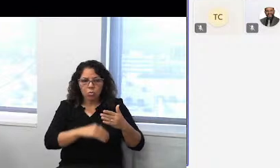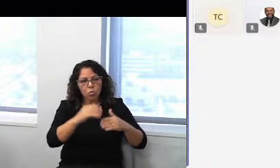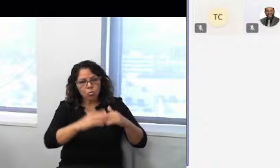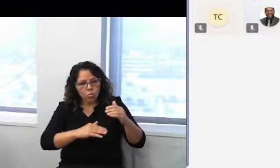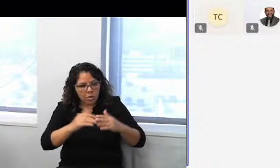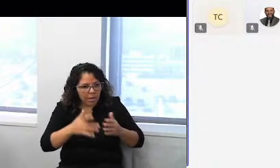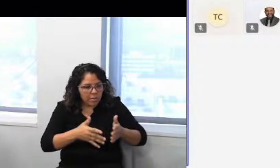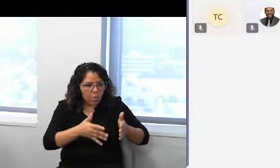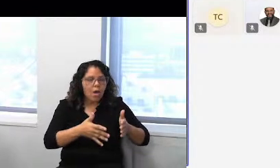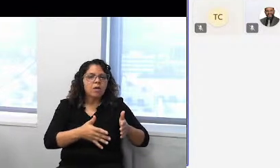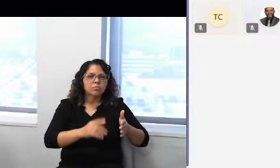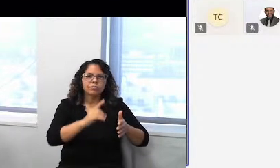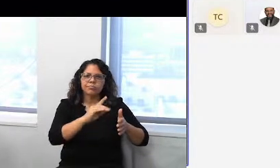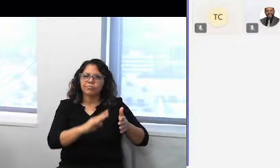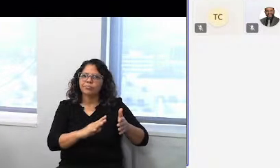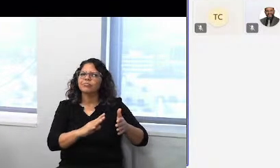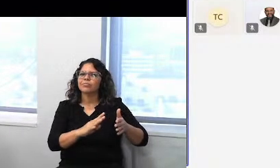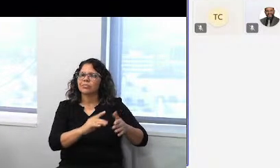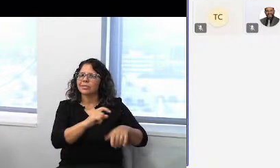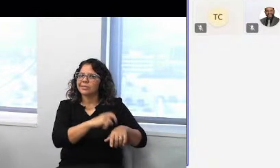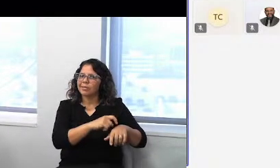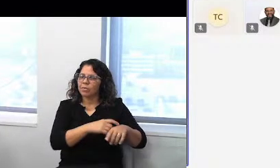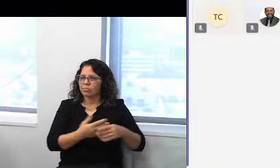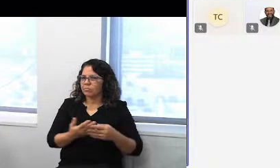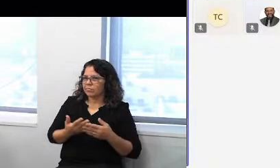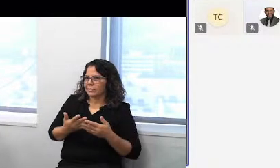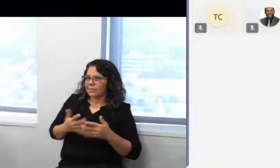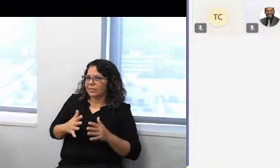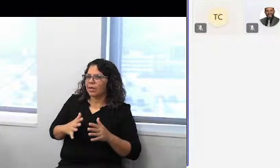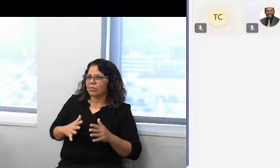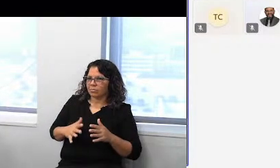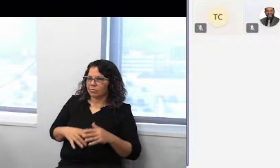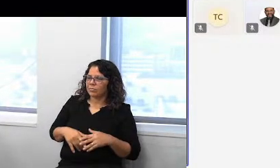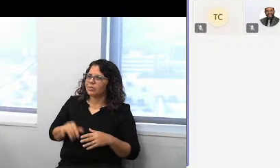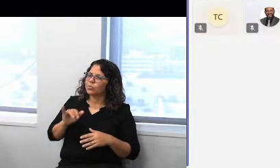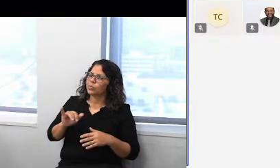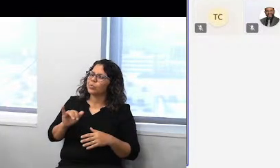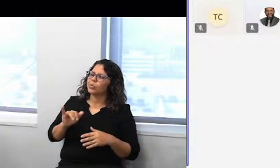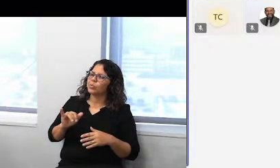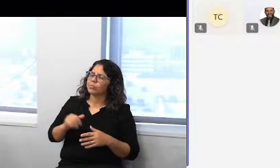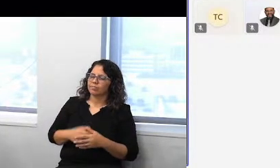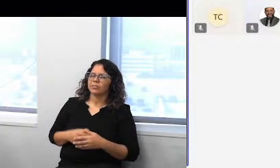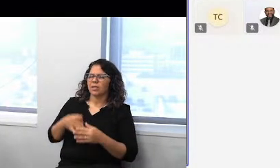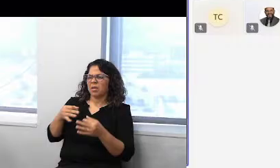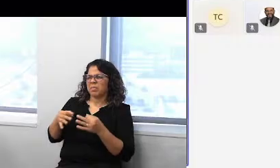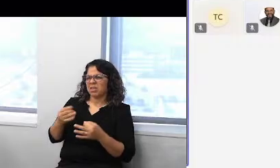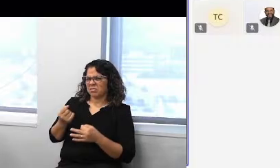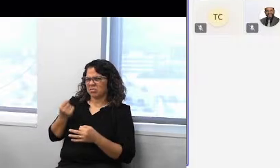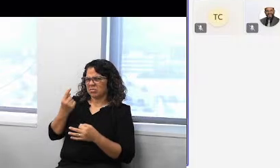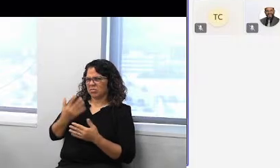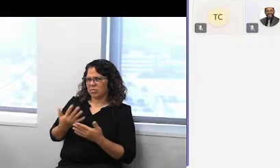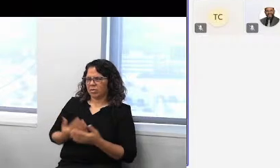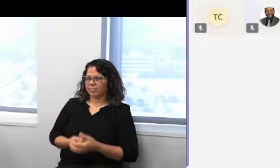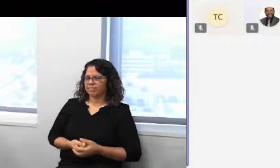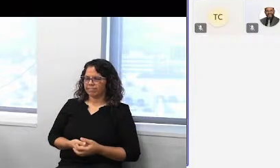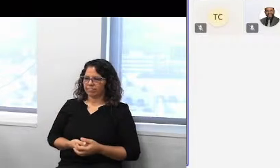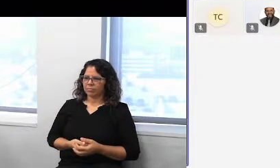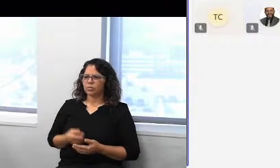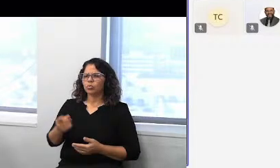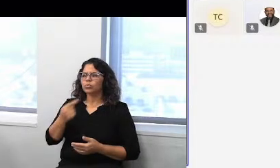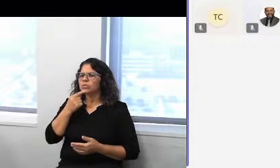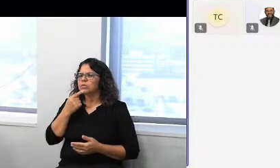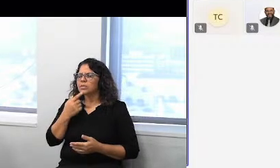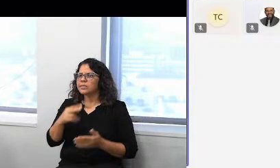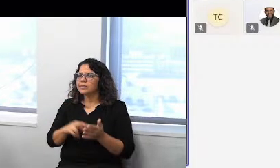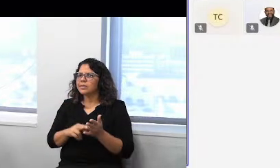Yeah, here's what I'm getting from your answer in our dialogue. So you referred to the fact that you, in the restoration projects, are